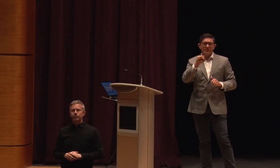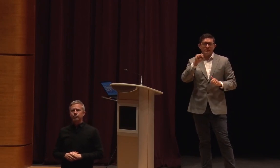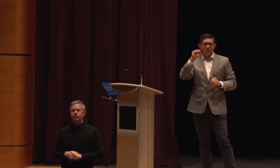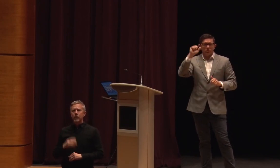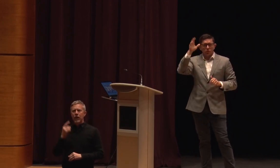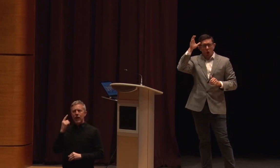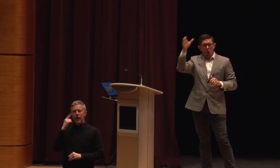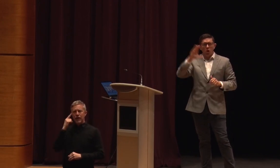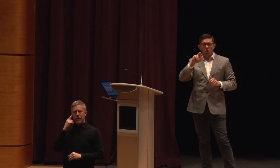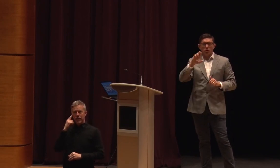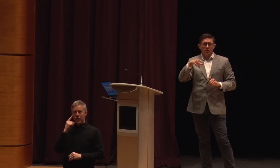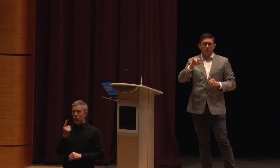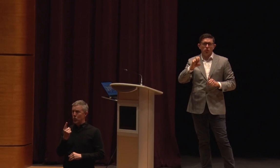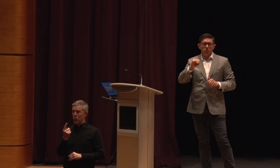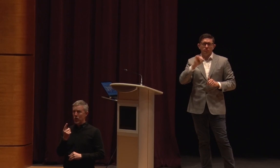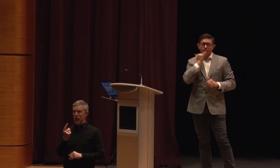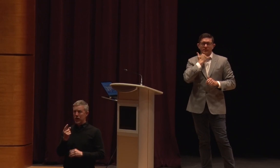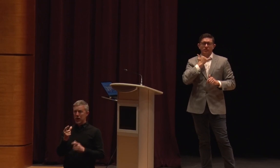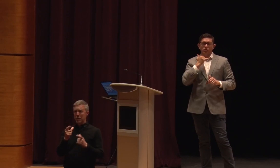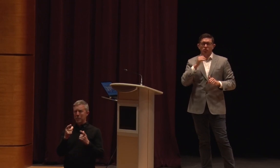I think one big